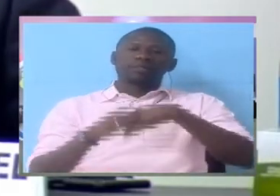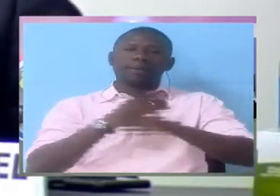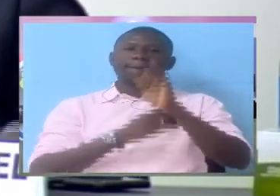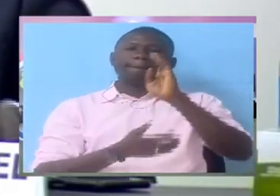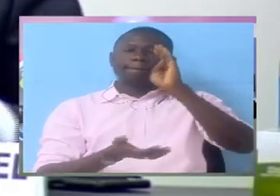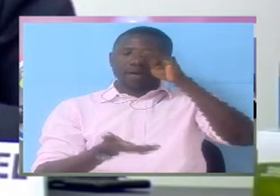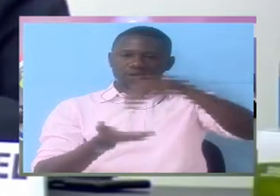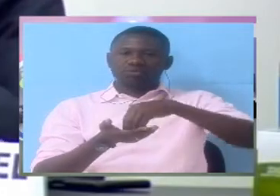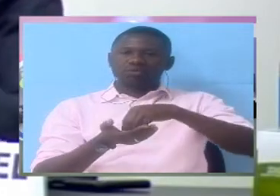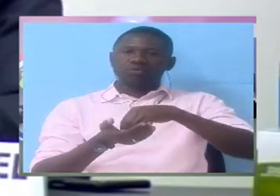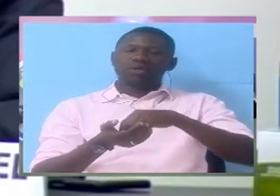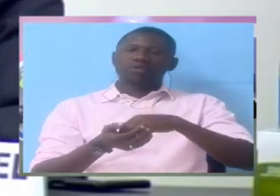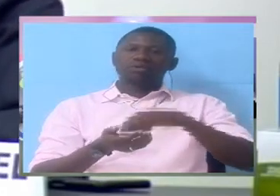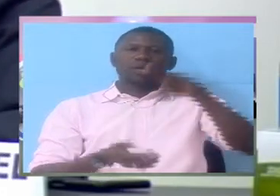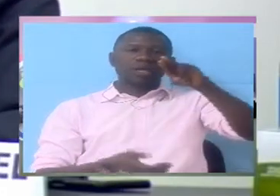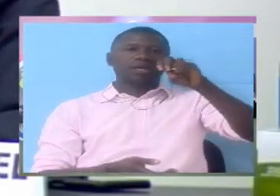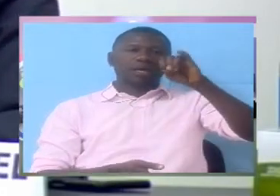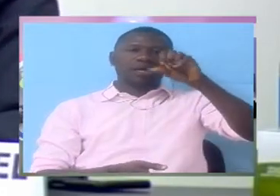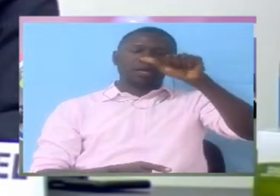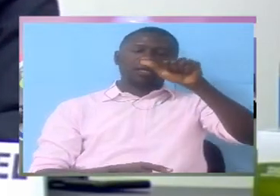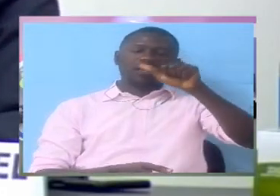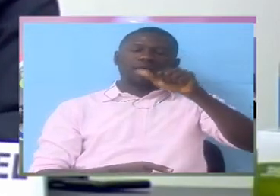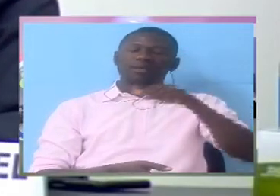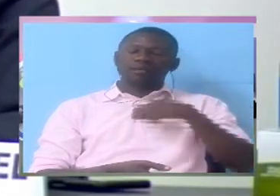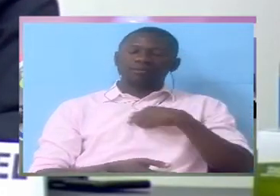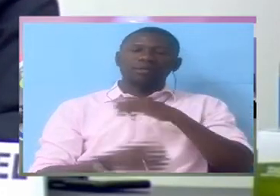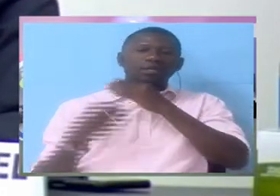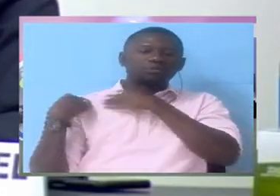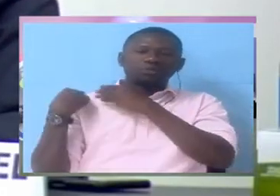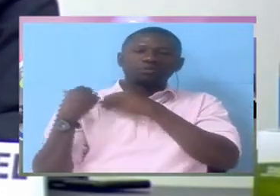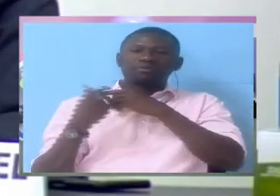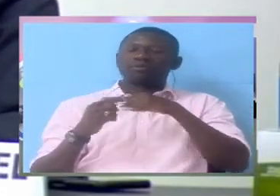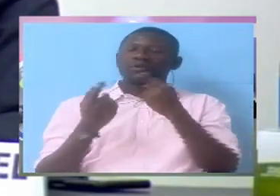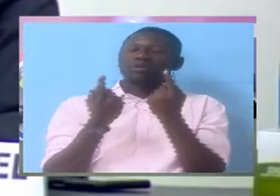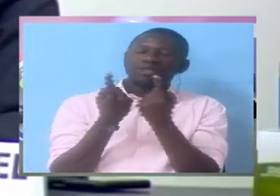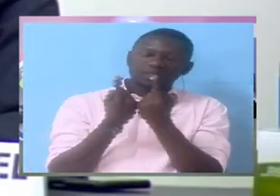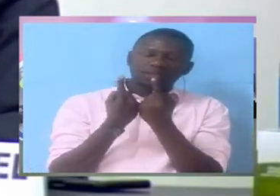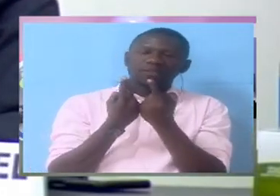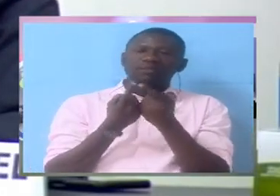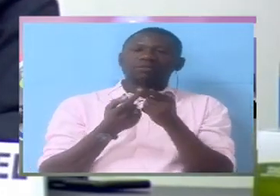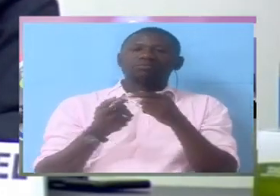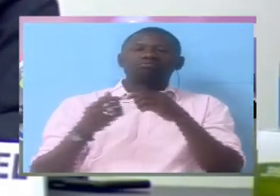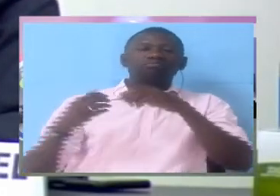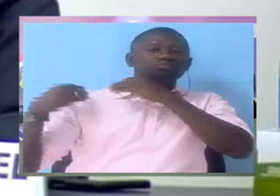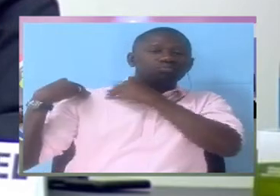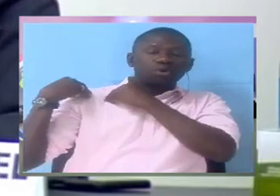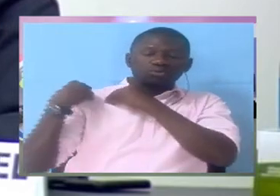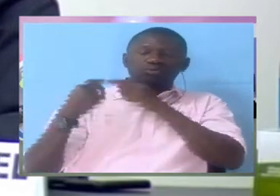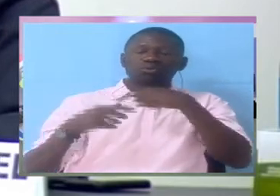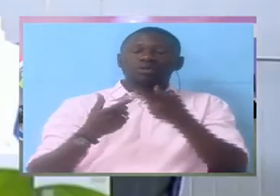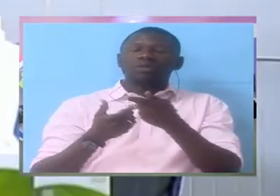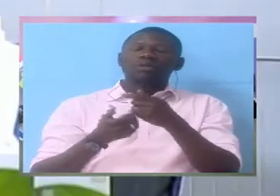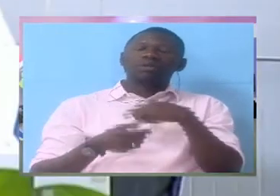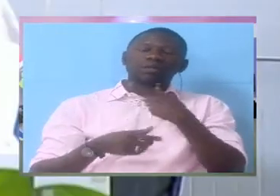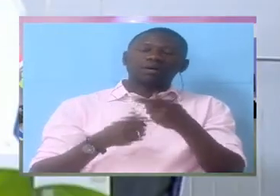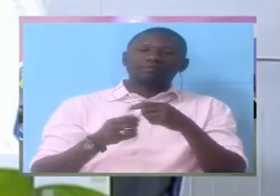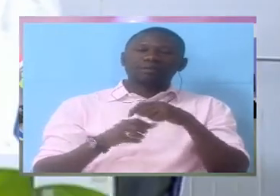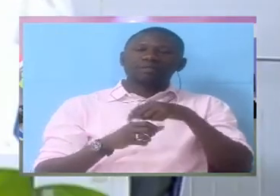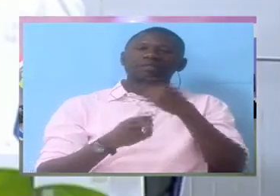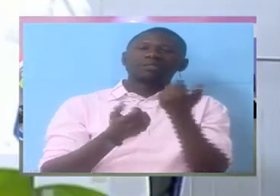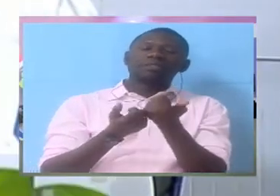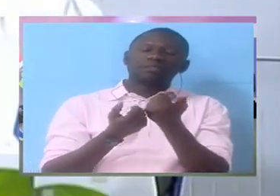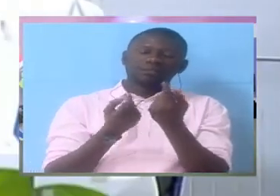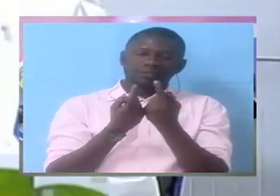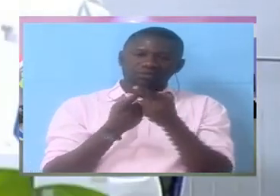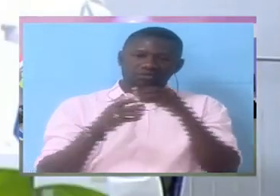correct? 2000 kola inarne murundi Banjul e samba commanding officer keke commanding officer the counter